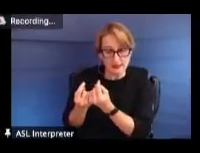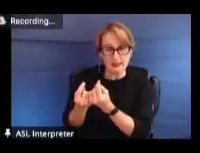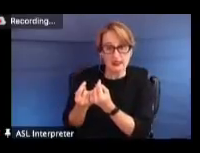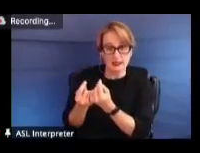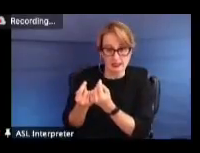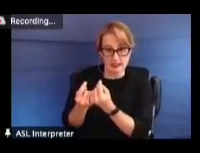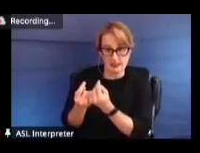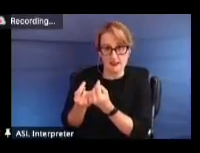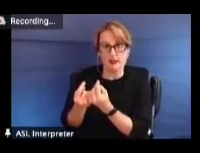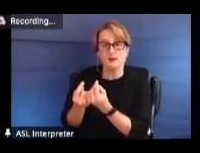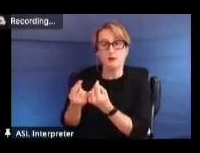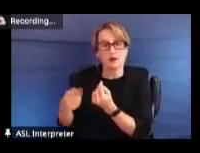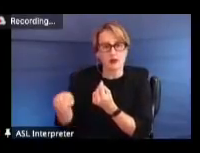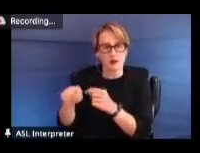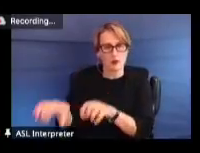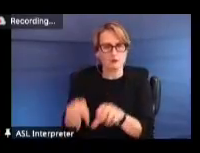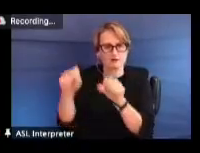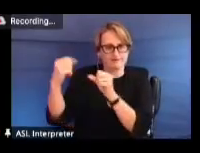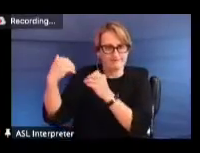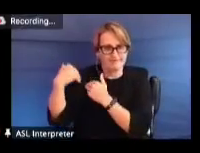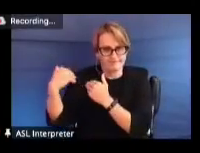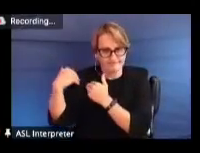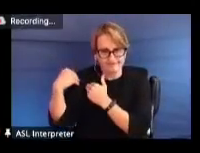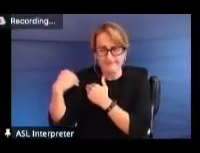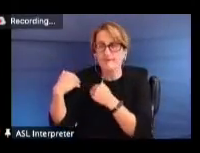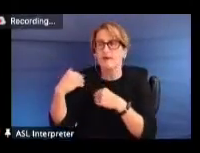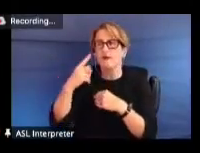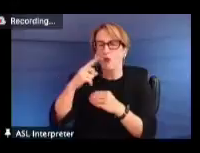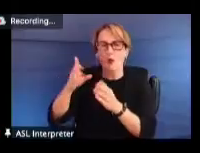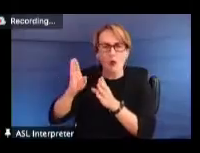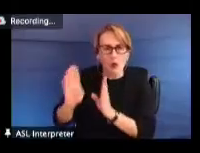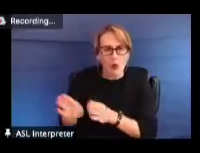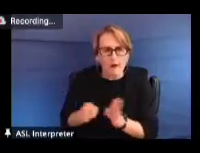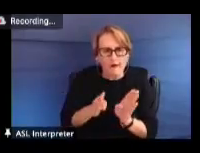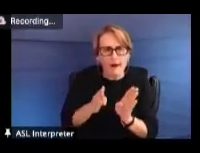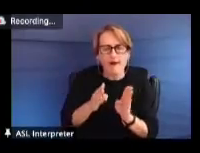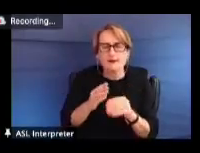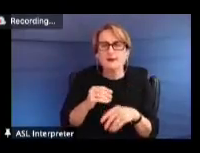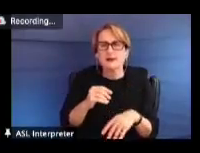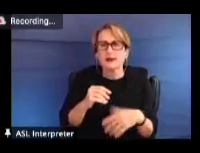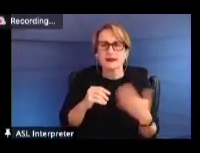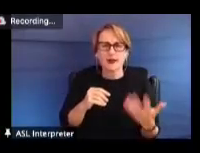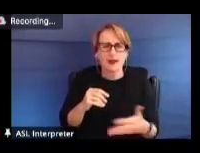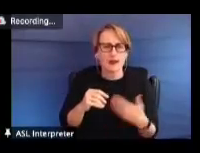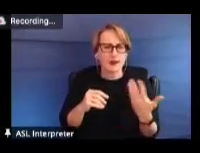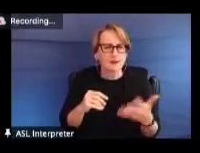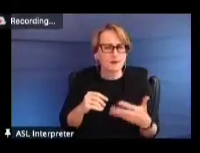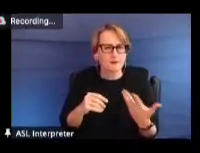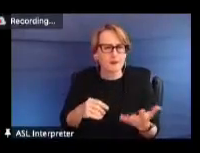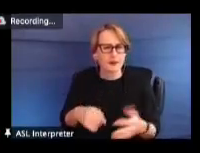the responsibility for organizing those